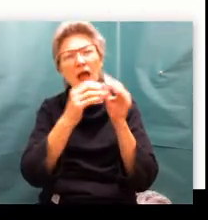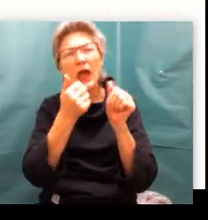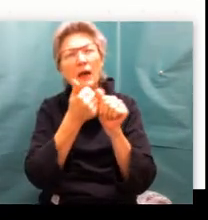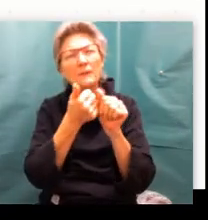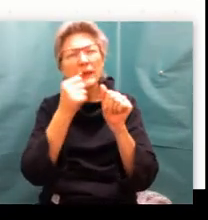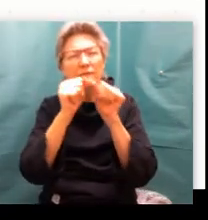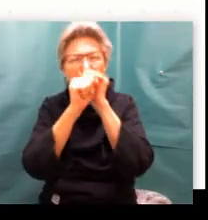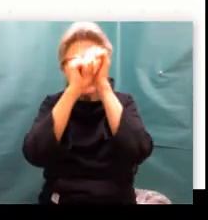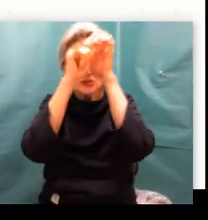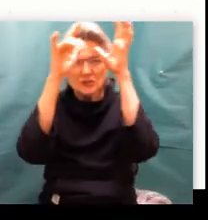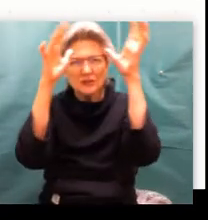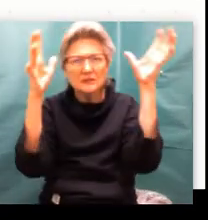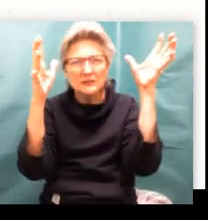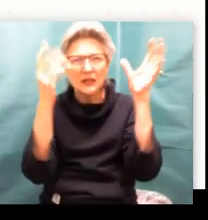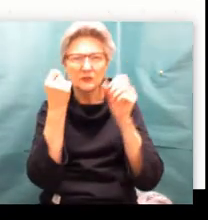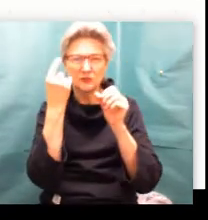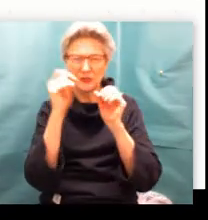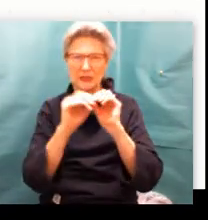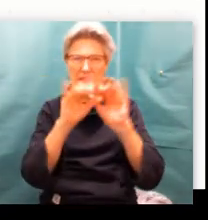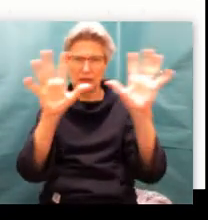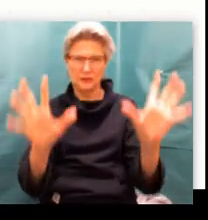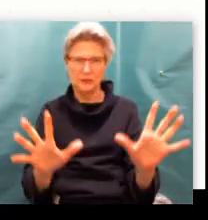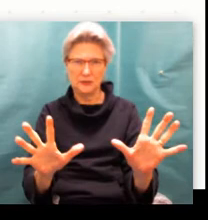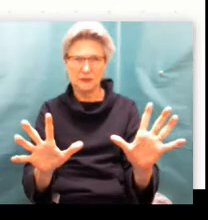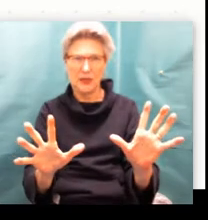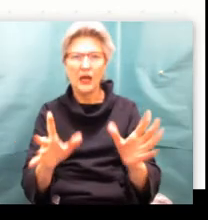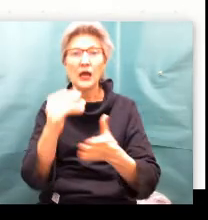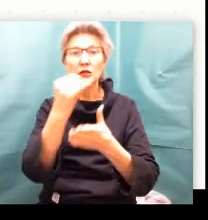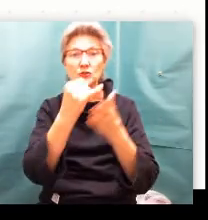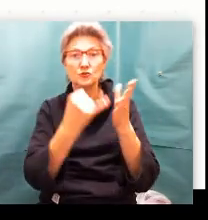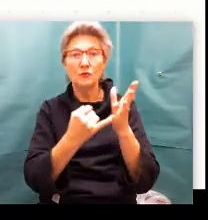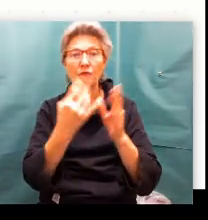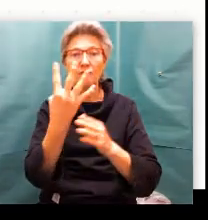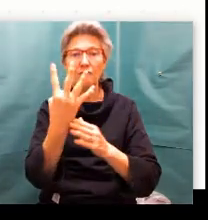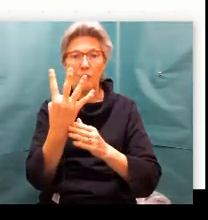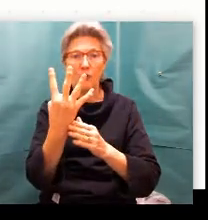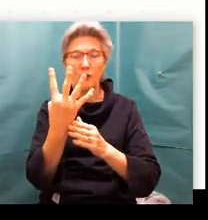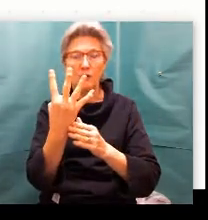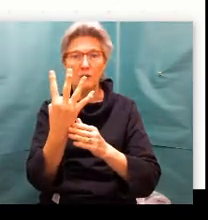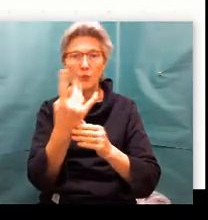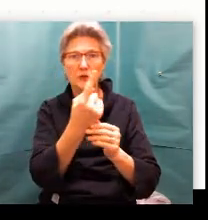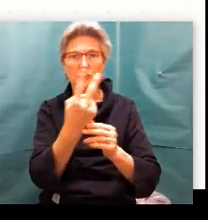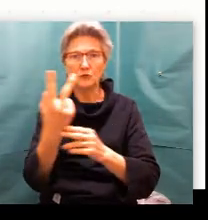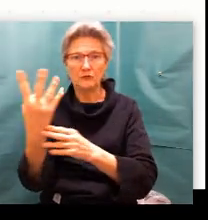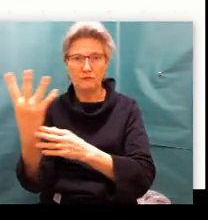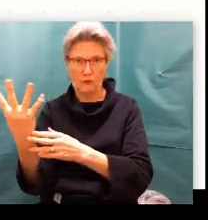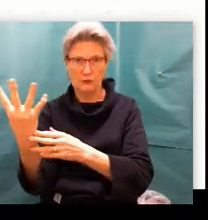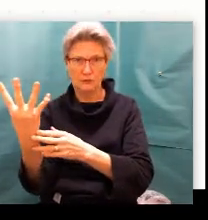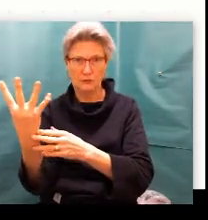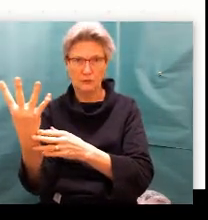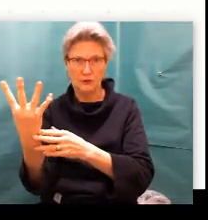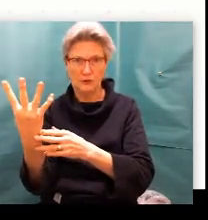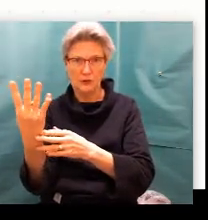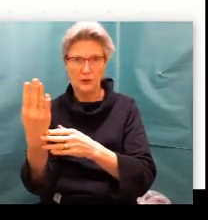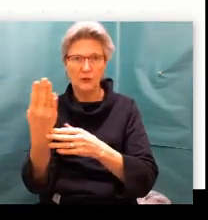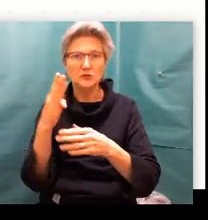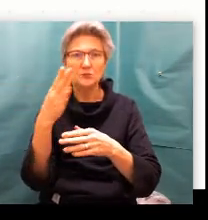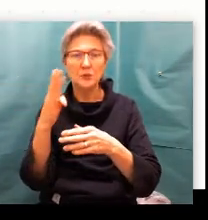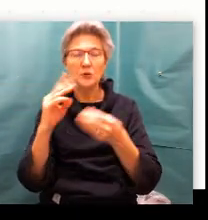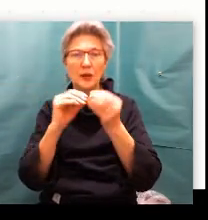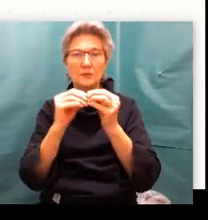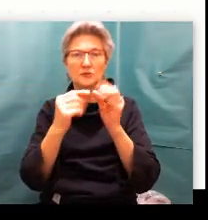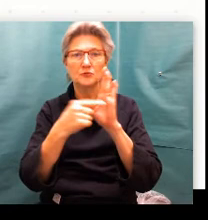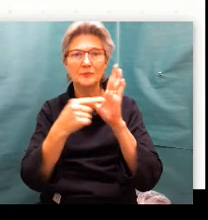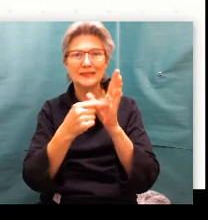So here I drew 4 numbers, 1, 2, 3, and 4. Those blue numbers represent